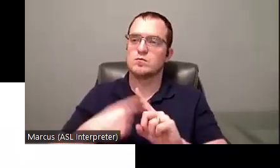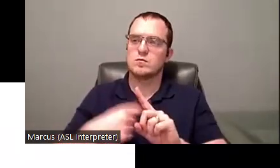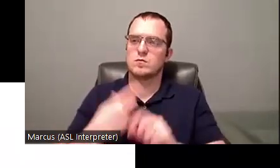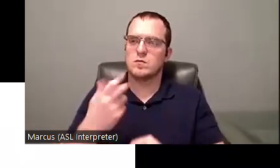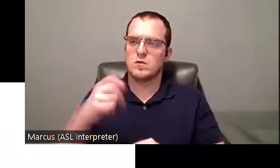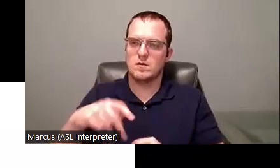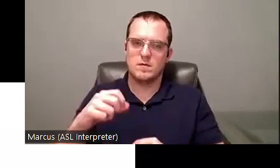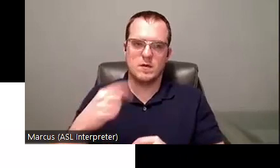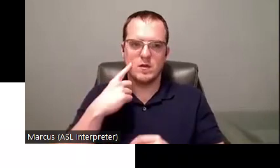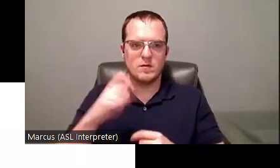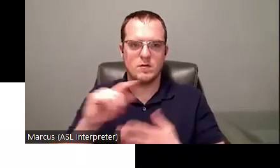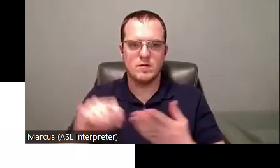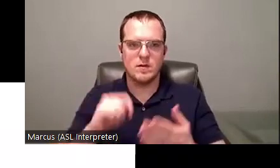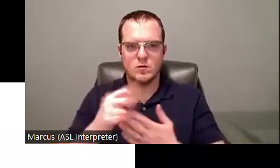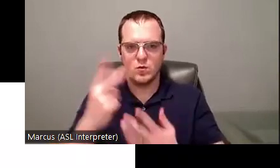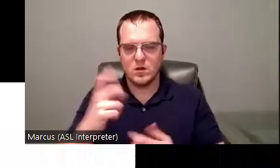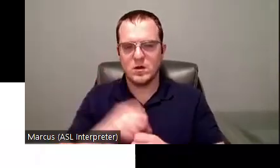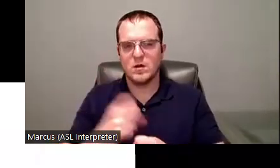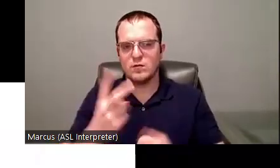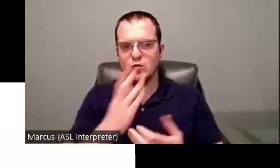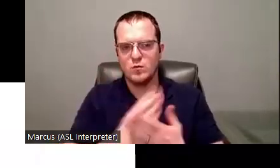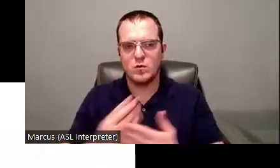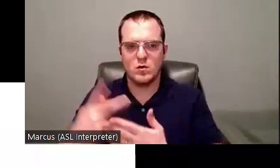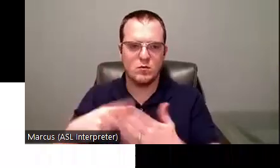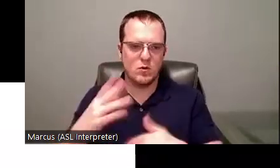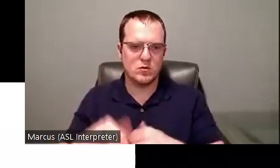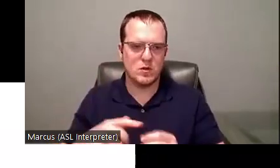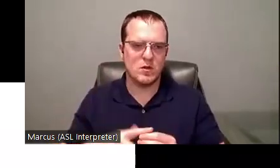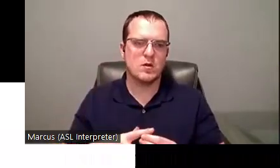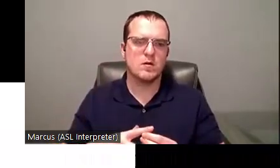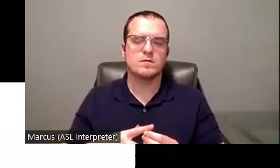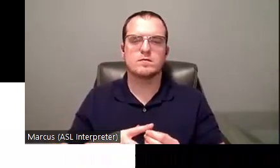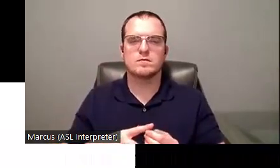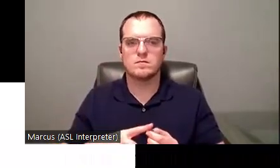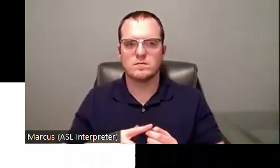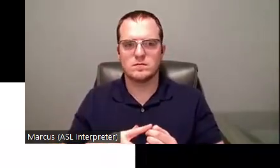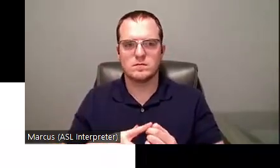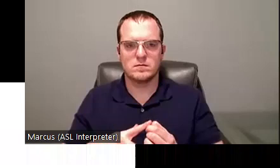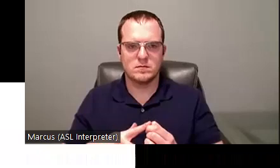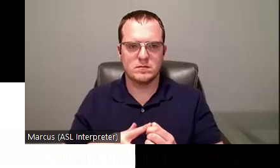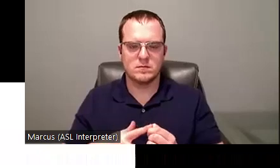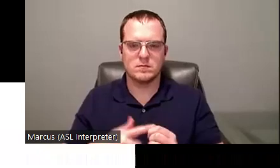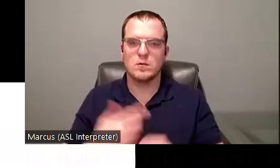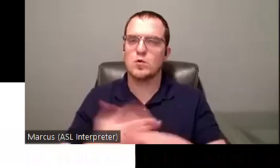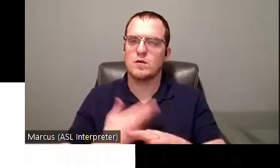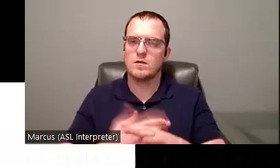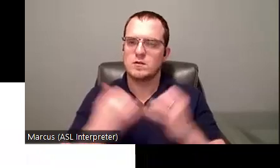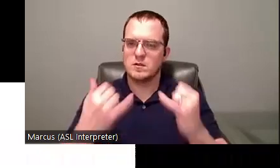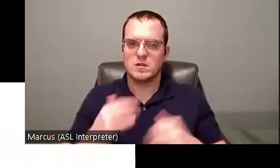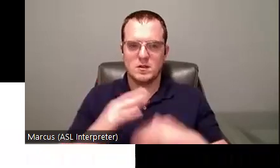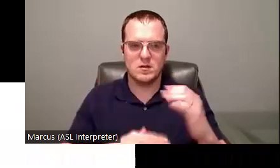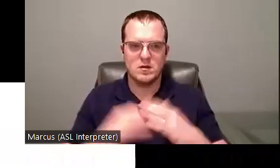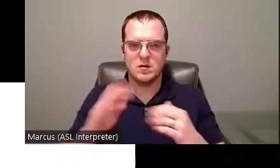for phase one of a two-phase project. Phase one consists of a renovation of the existing building known as